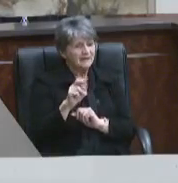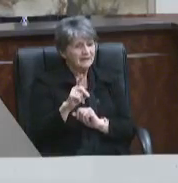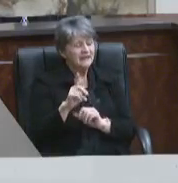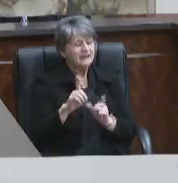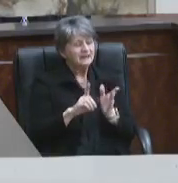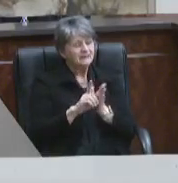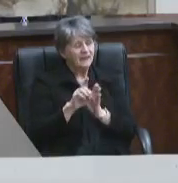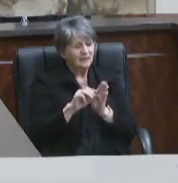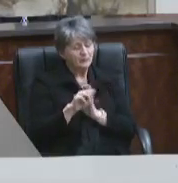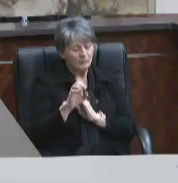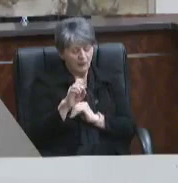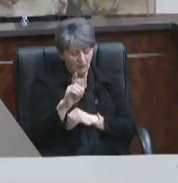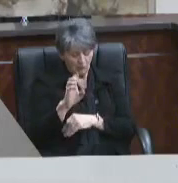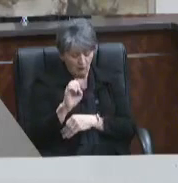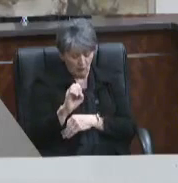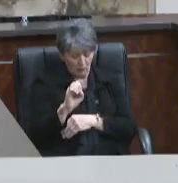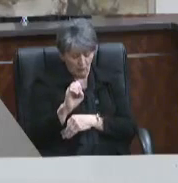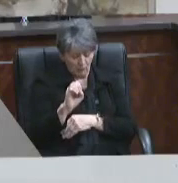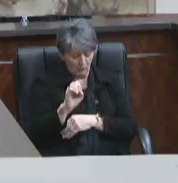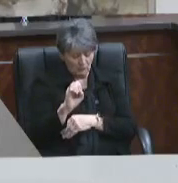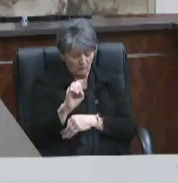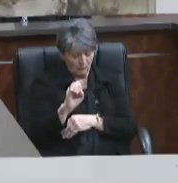Article 1, Division 7, Sections